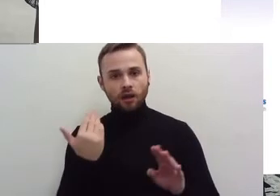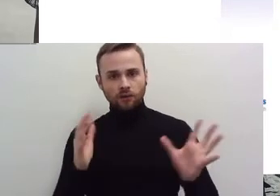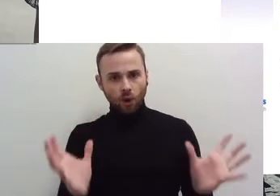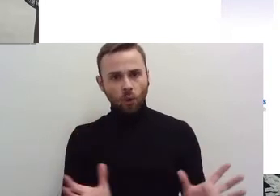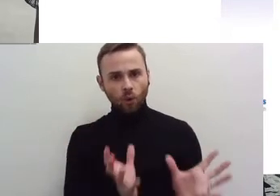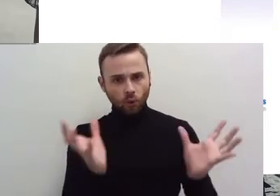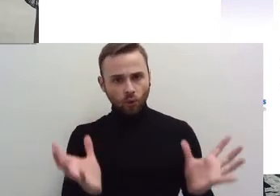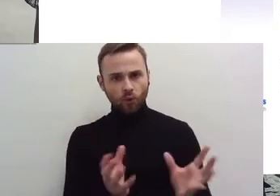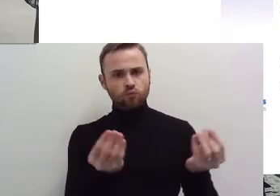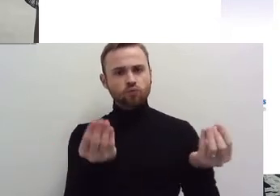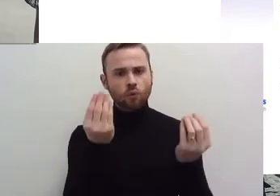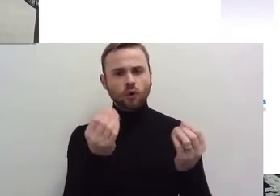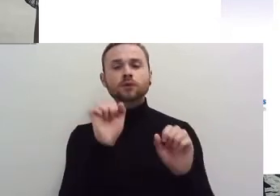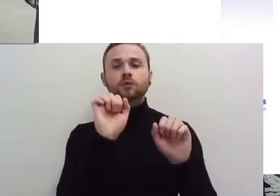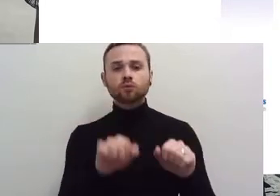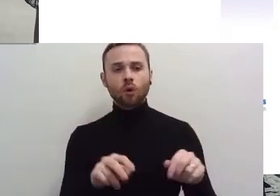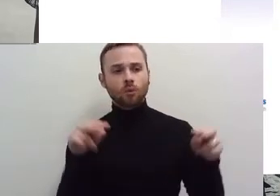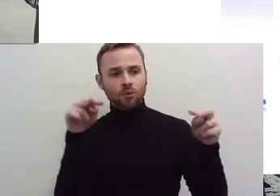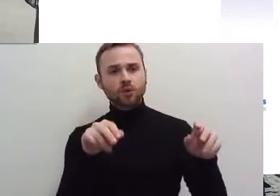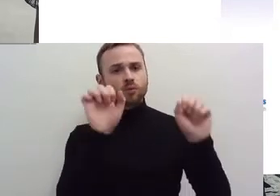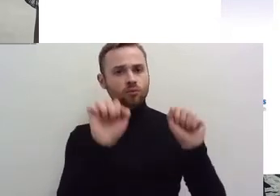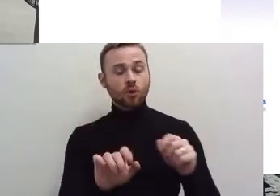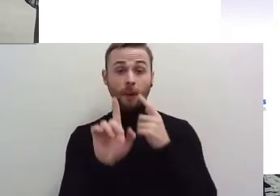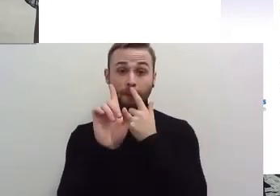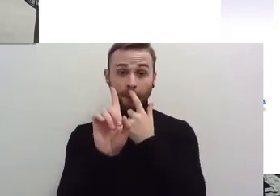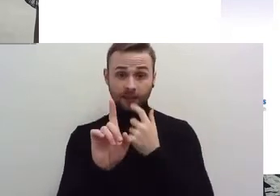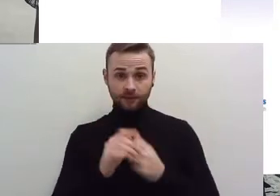not supporting the system with enough